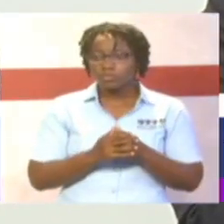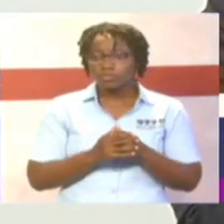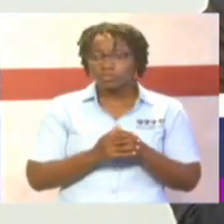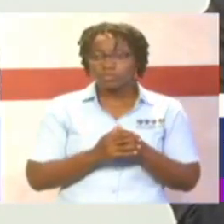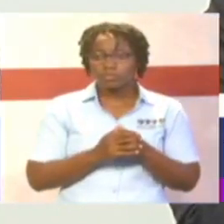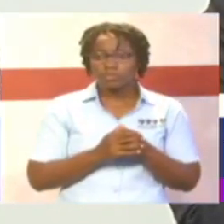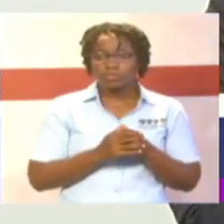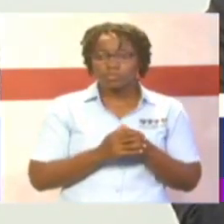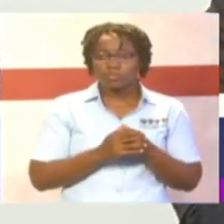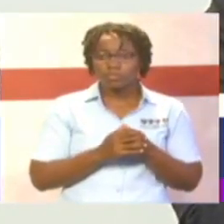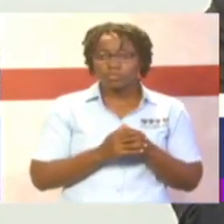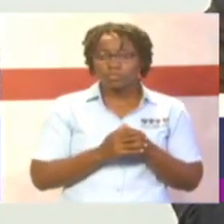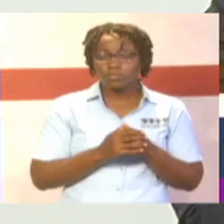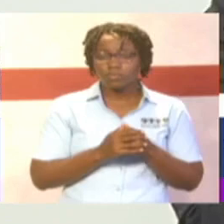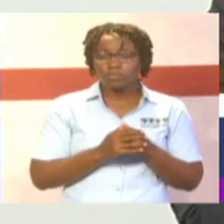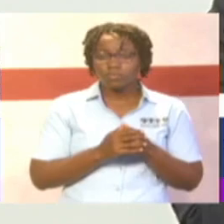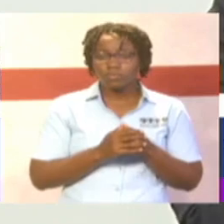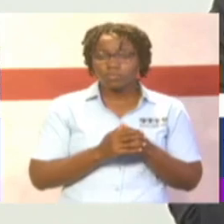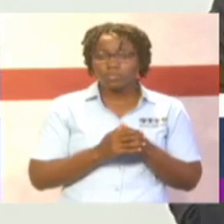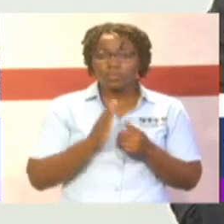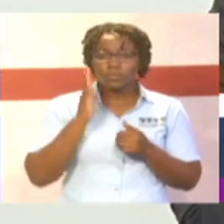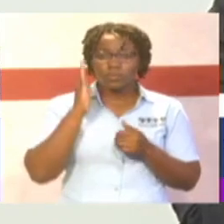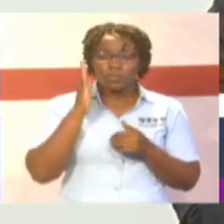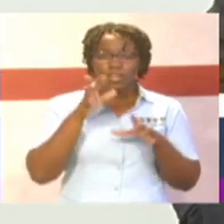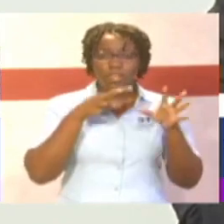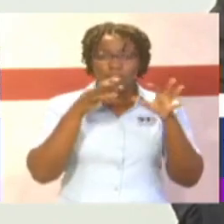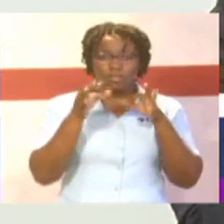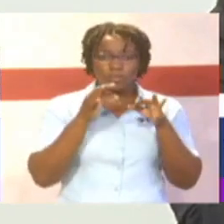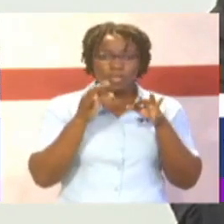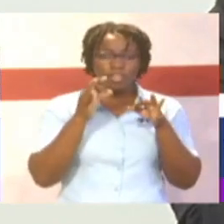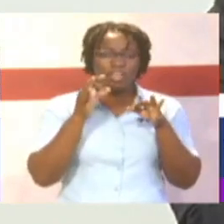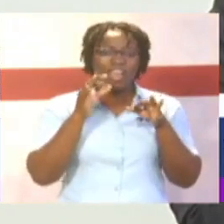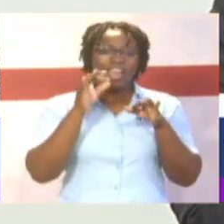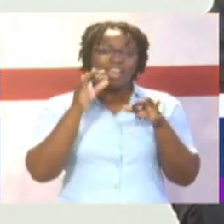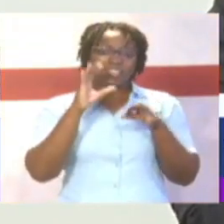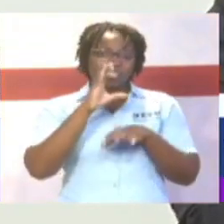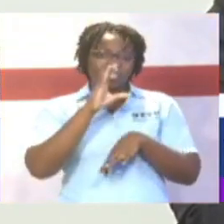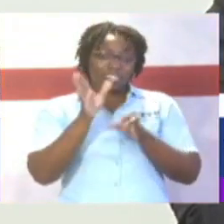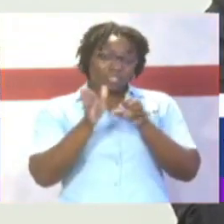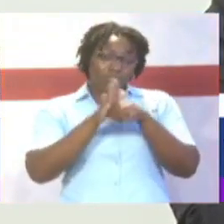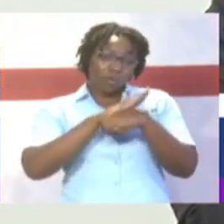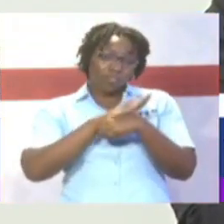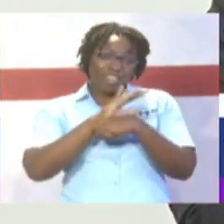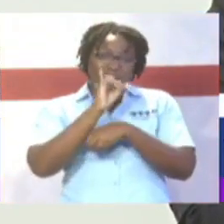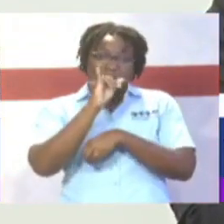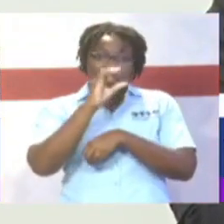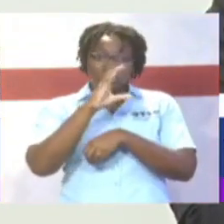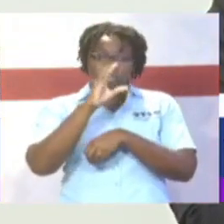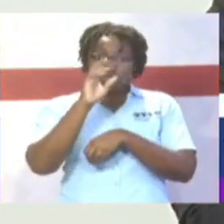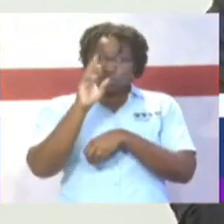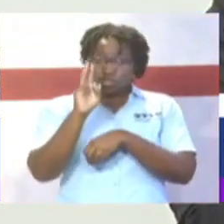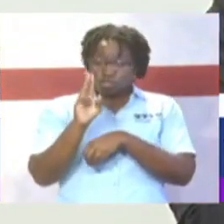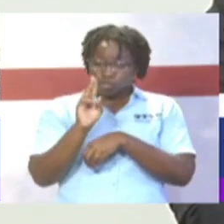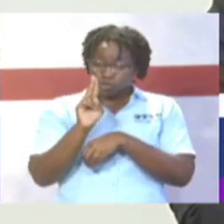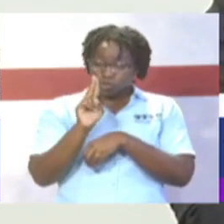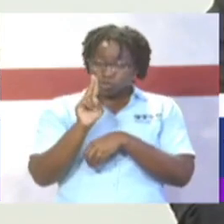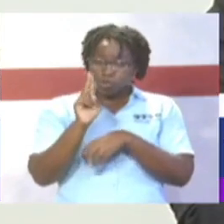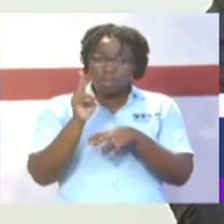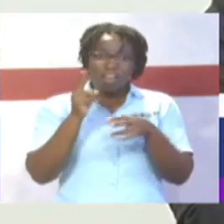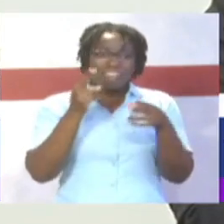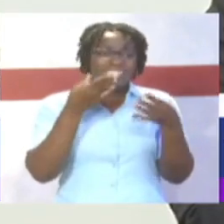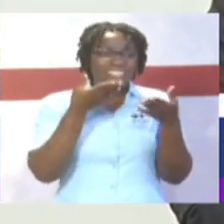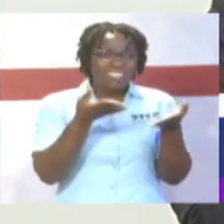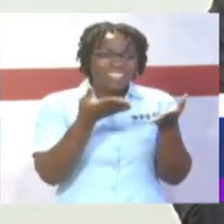an insight into what happens on a COVID ICU ward, the challenges faced by nurses, doctors, and